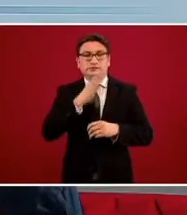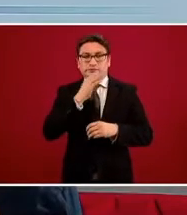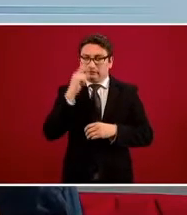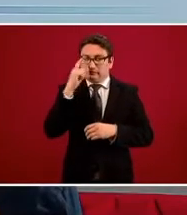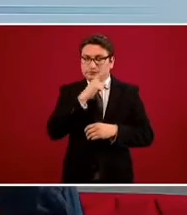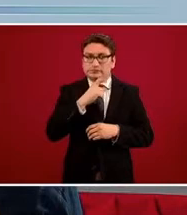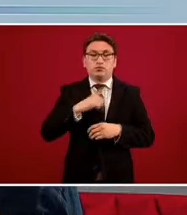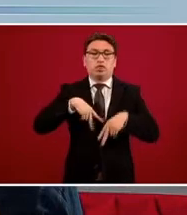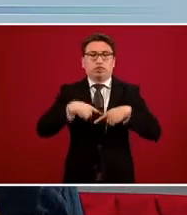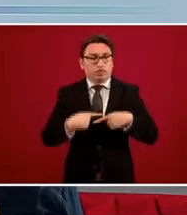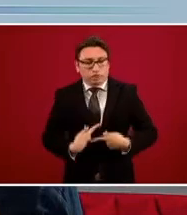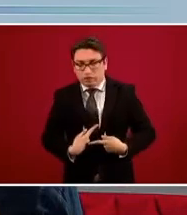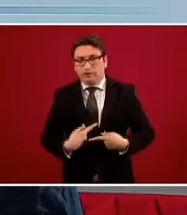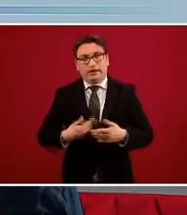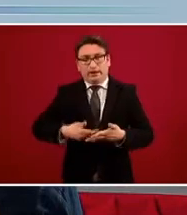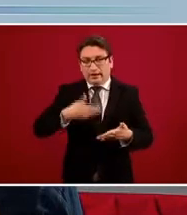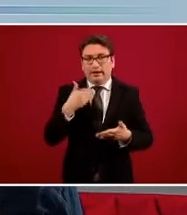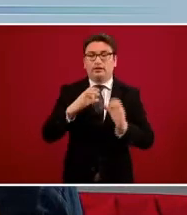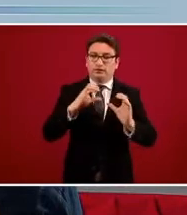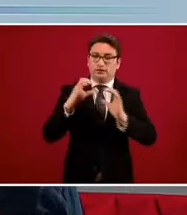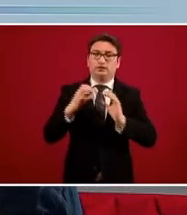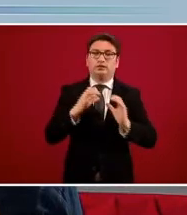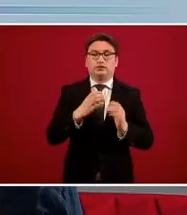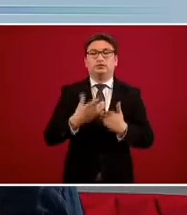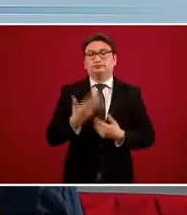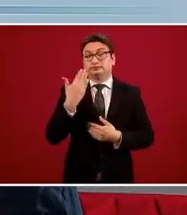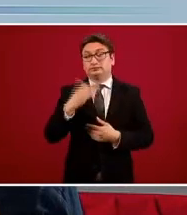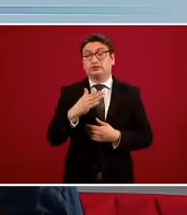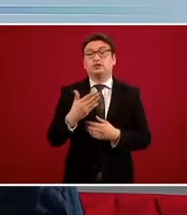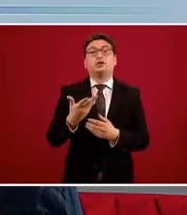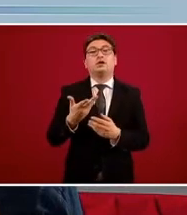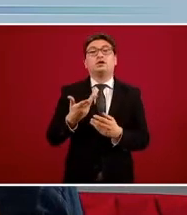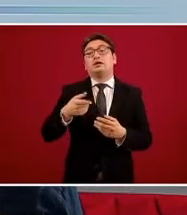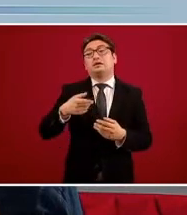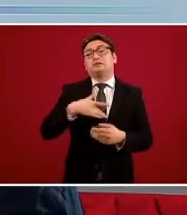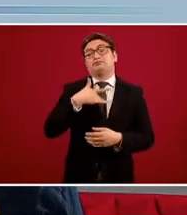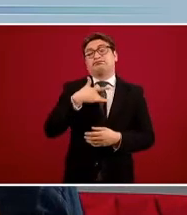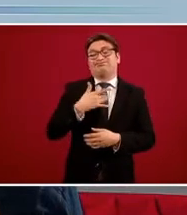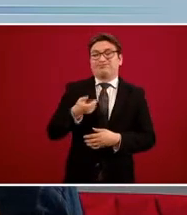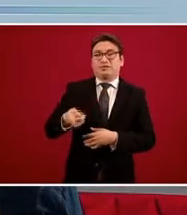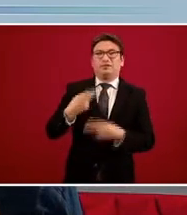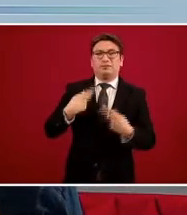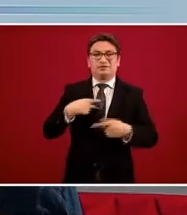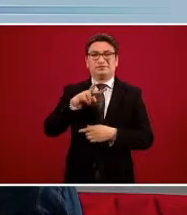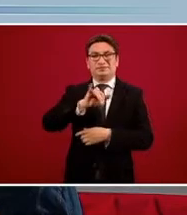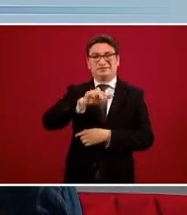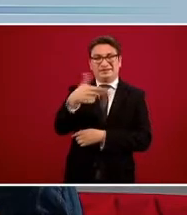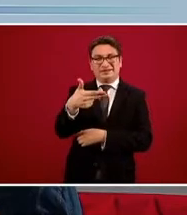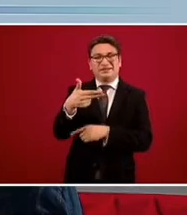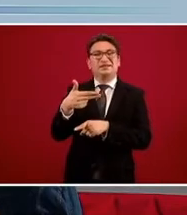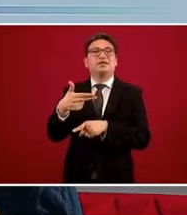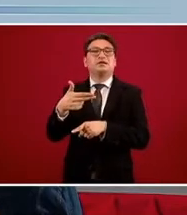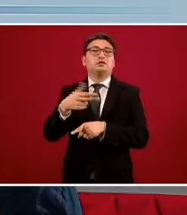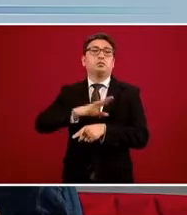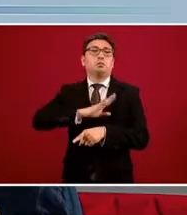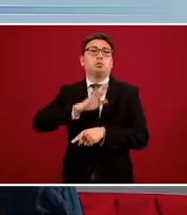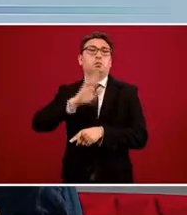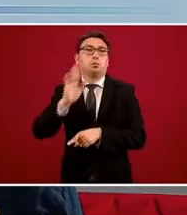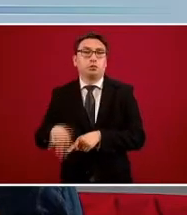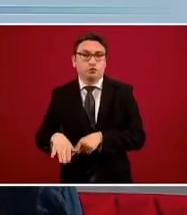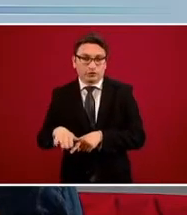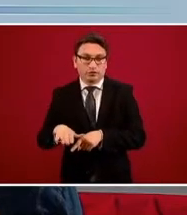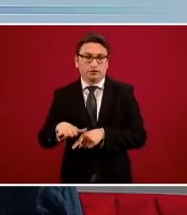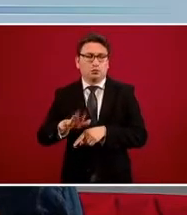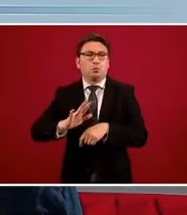the HIV virus, so you can take the relevant precautions. Unfortunately,